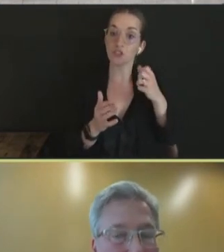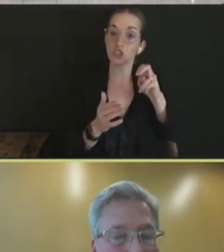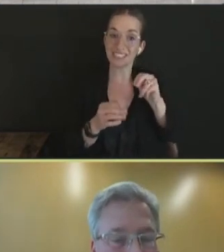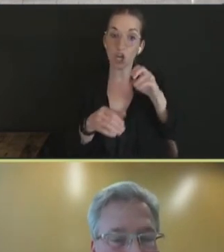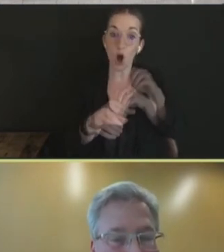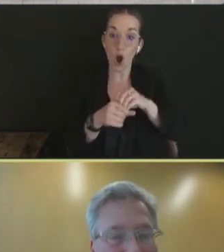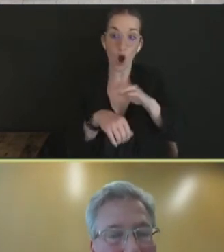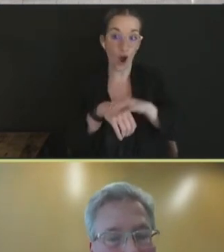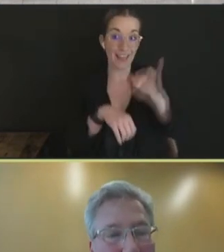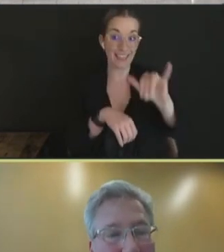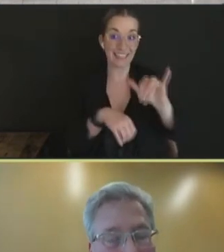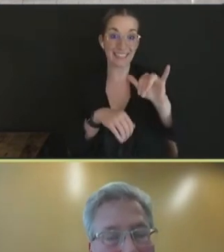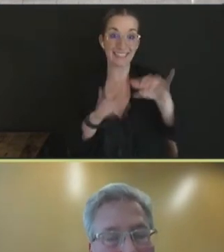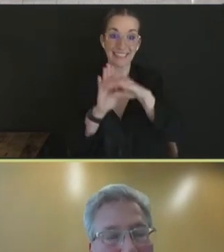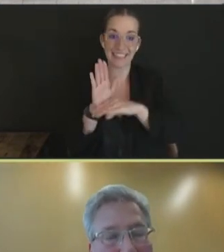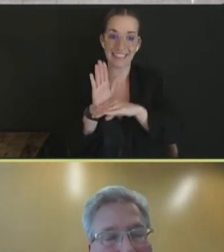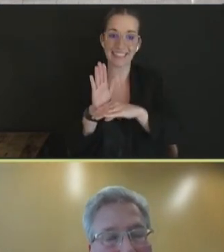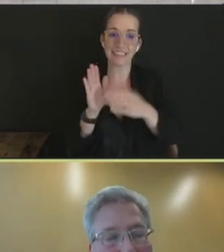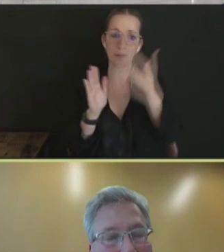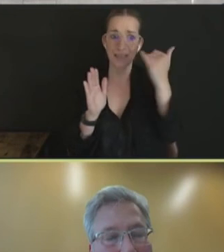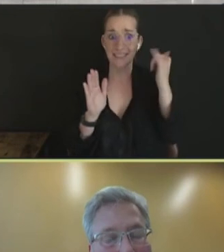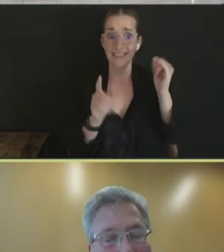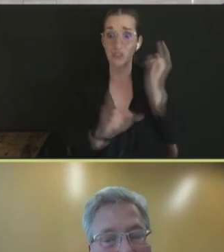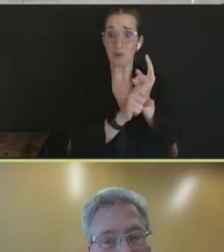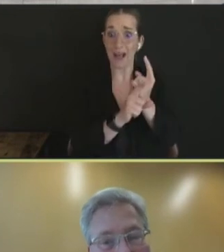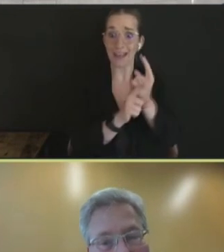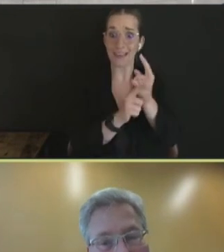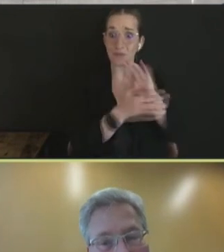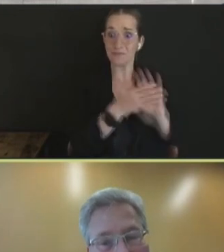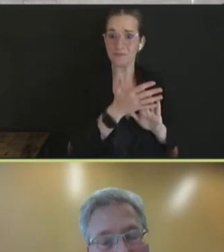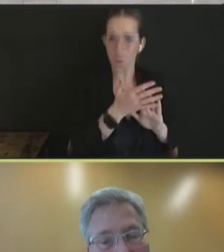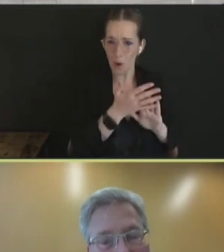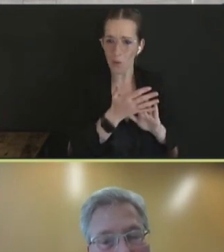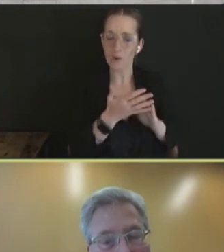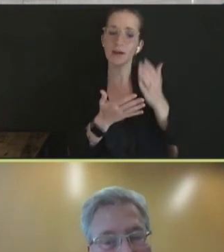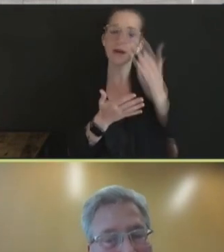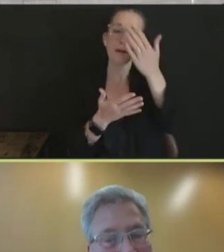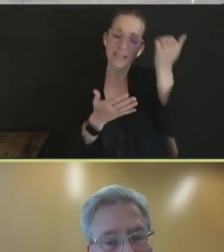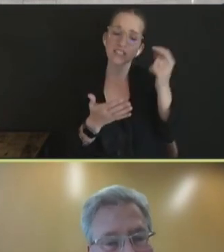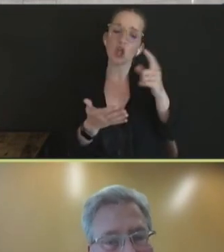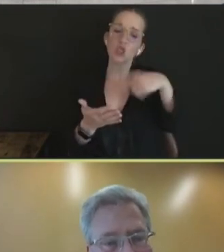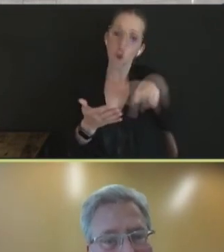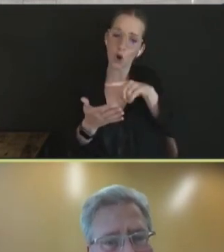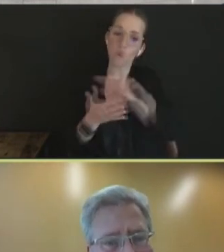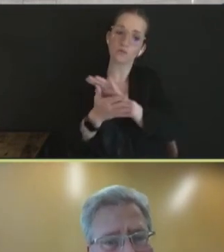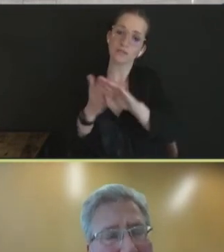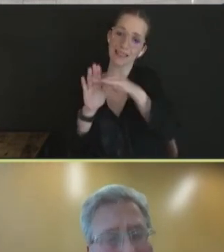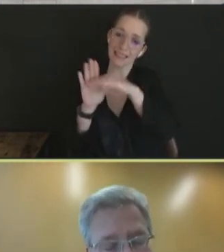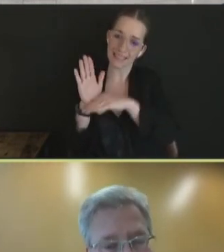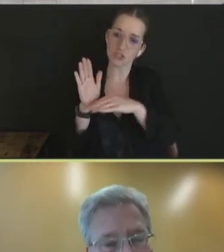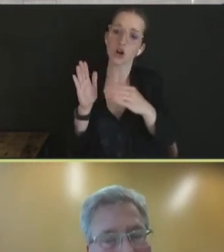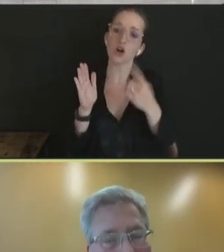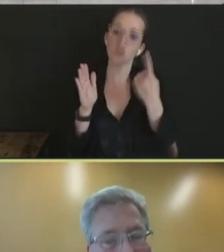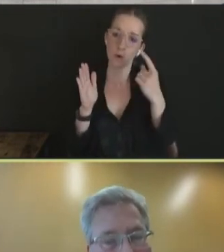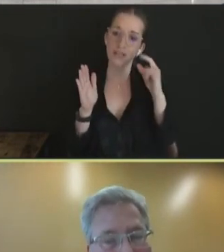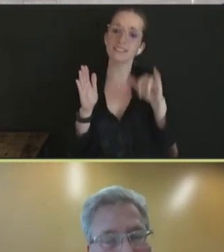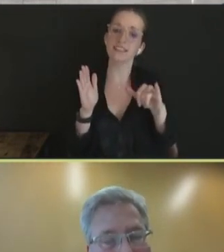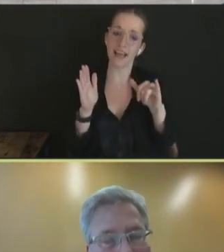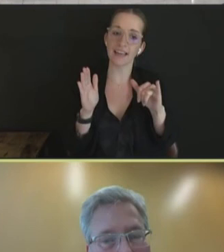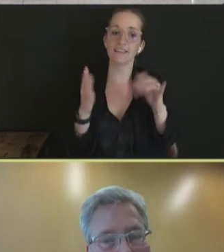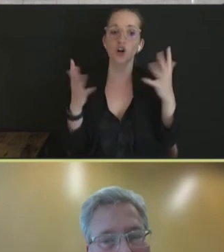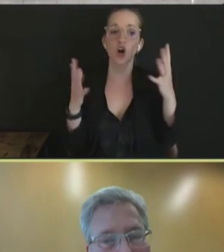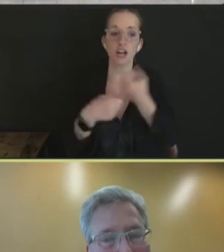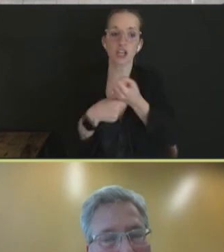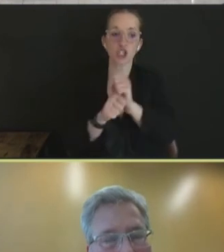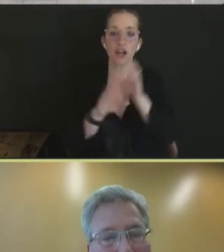necessarily the right ones, but because they are the ones that are put out and have created the focal point